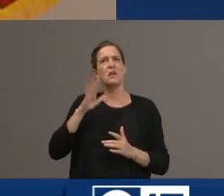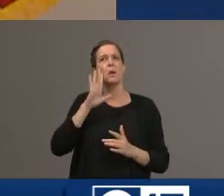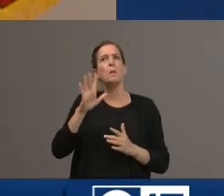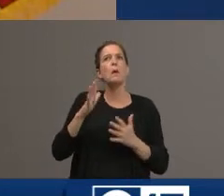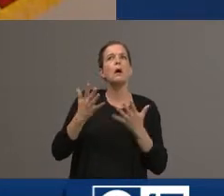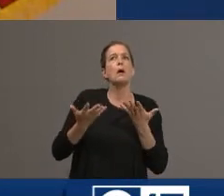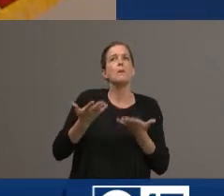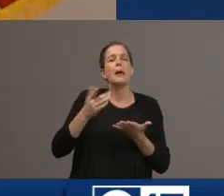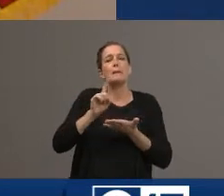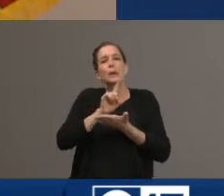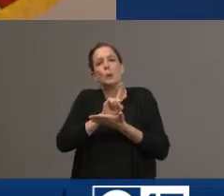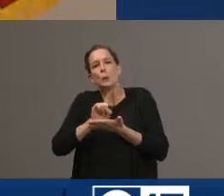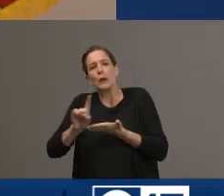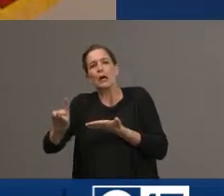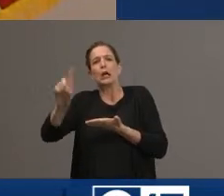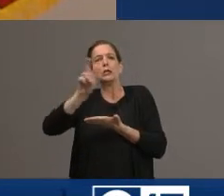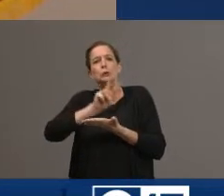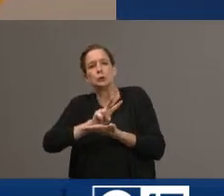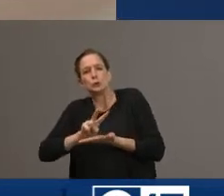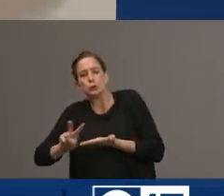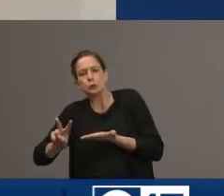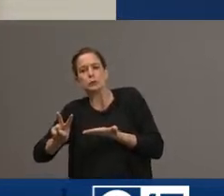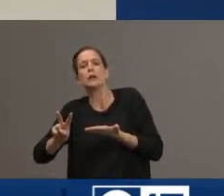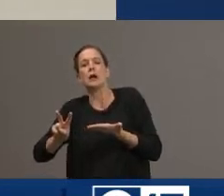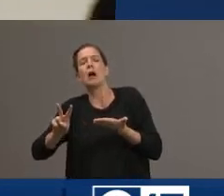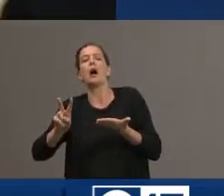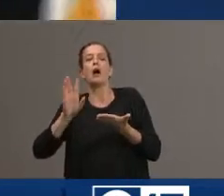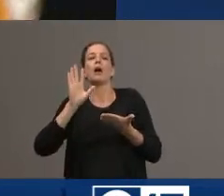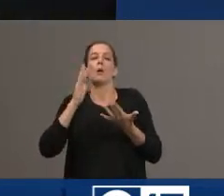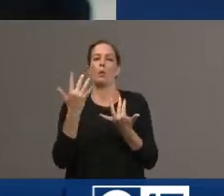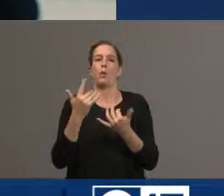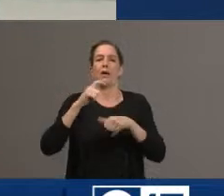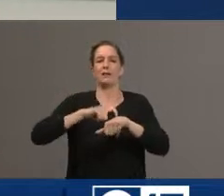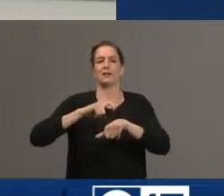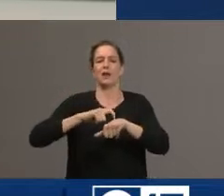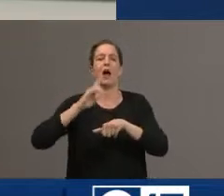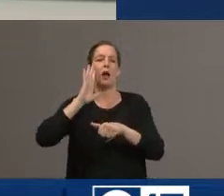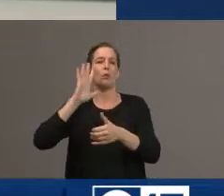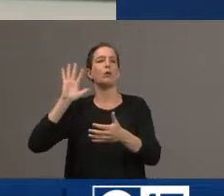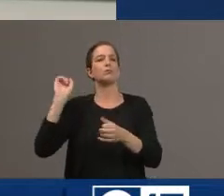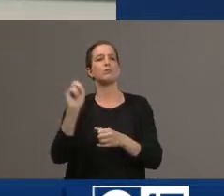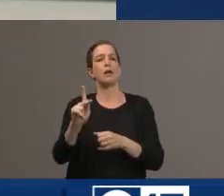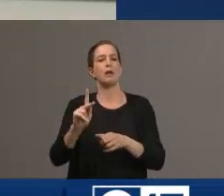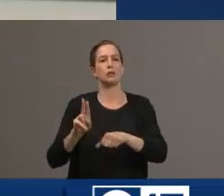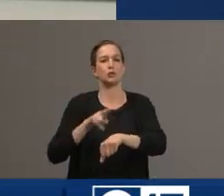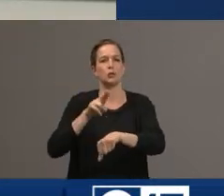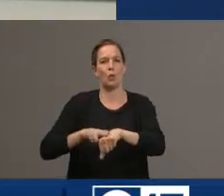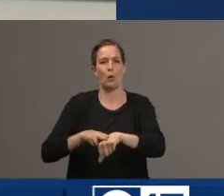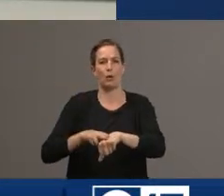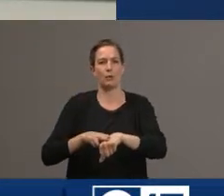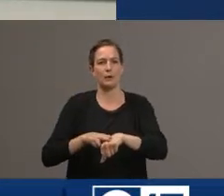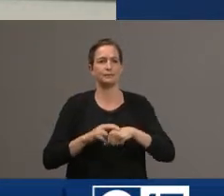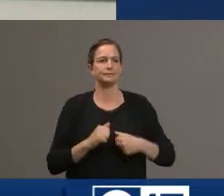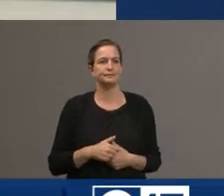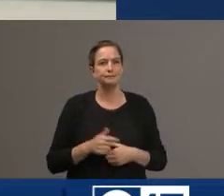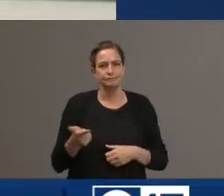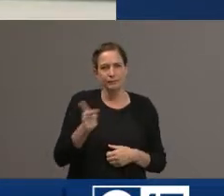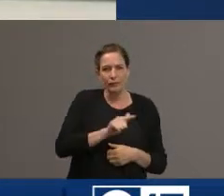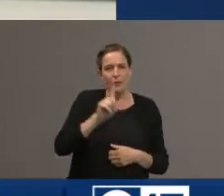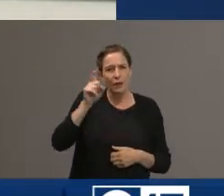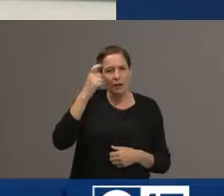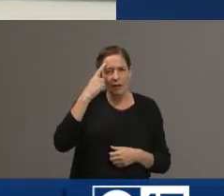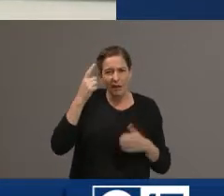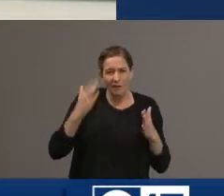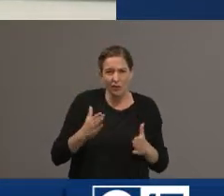normal. And that's Vaughn, I want to acknowledge that's a problem that needs to be fixed. Nobody should have to wait as long as some of the